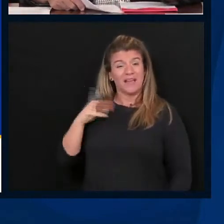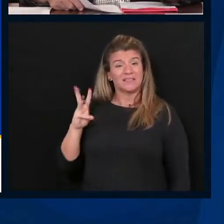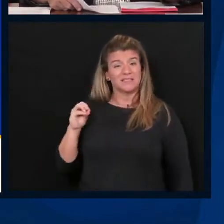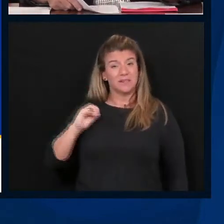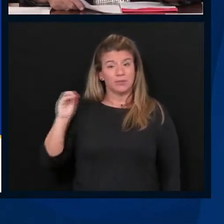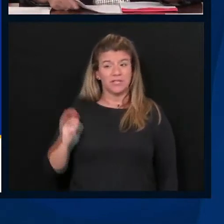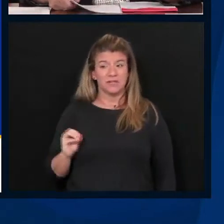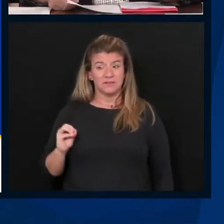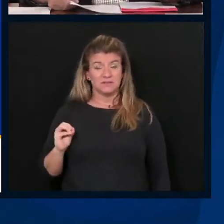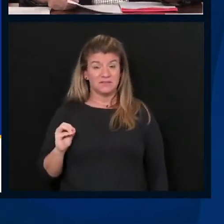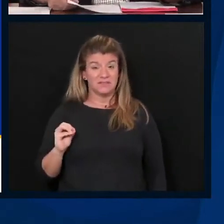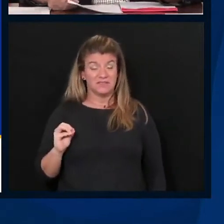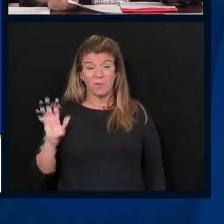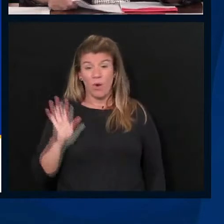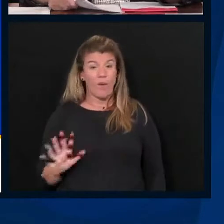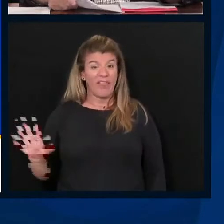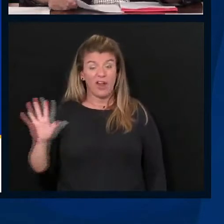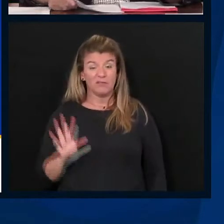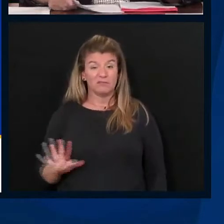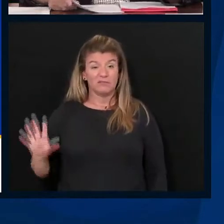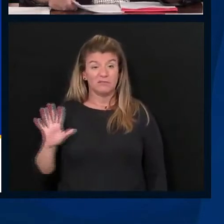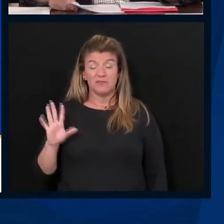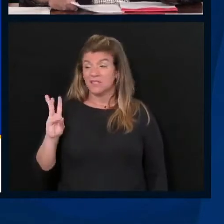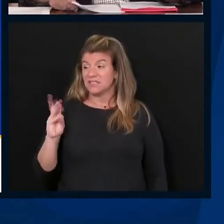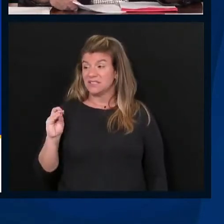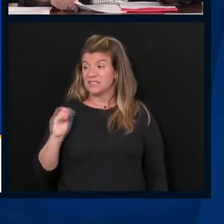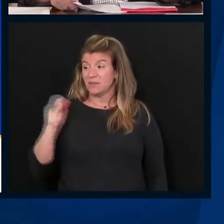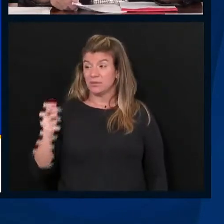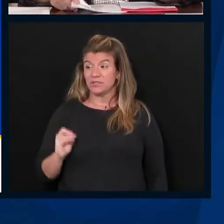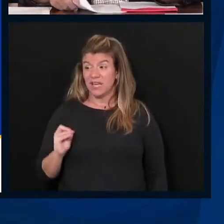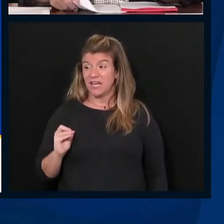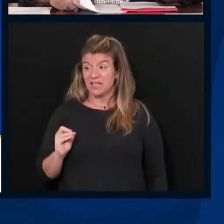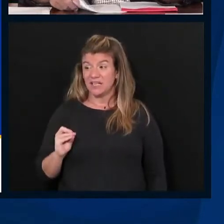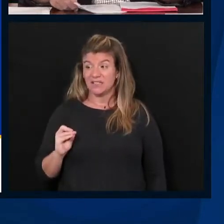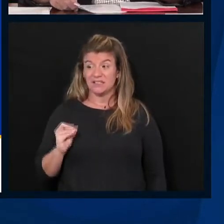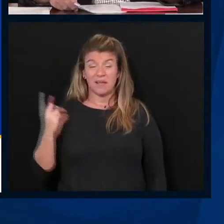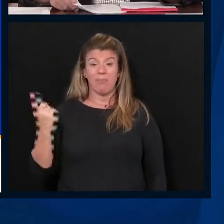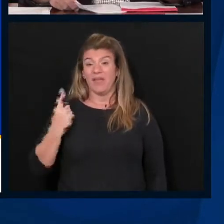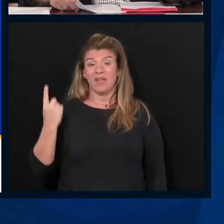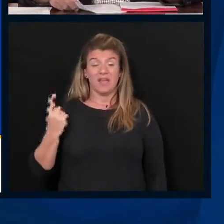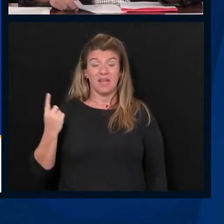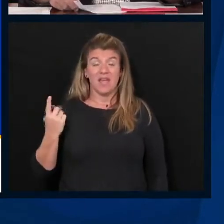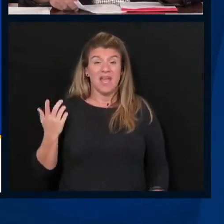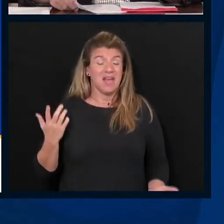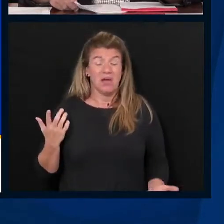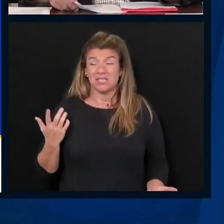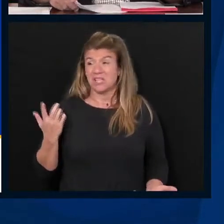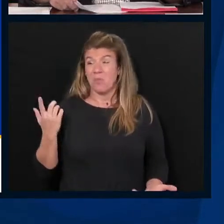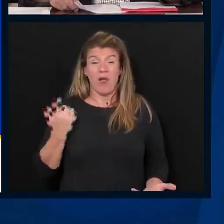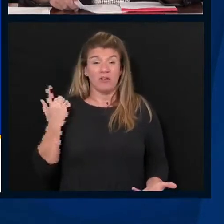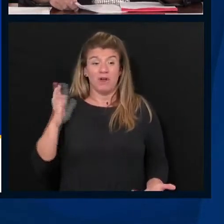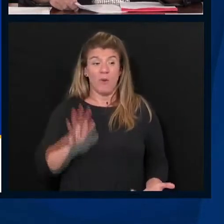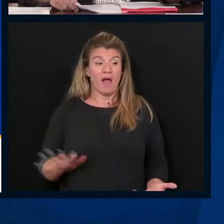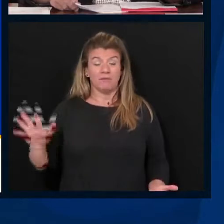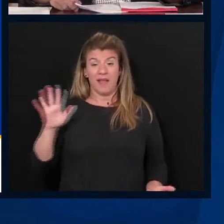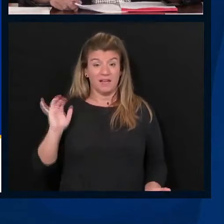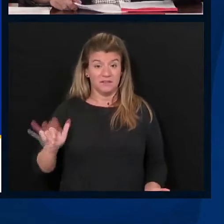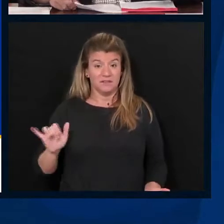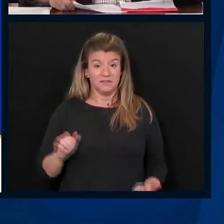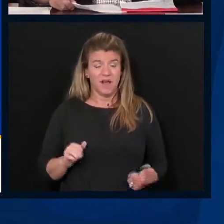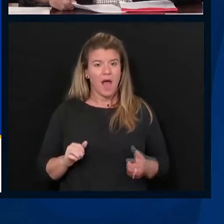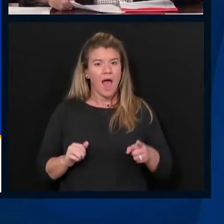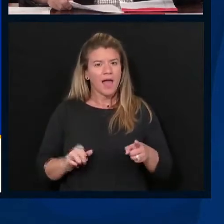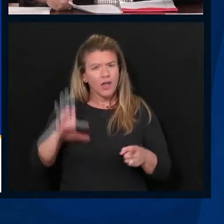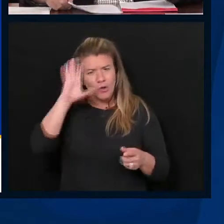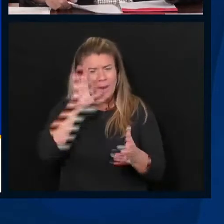not sure if that's exactly right. I'm looking for somebody to tell me, yeah, that was right. But I think it was somewhere around 60%. Can